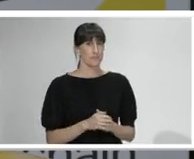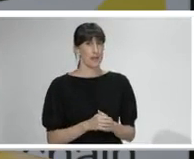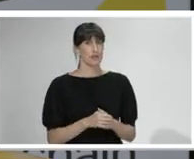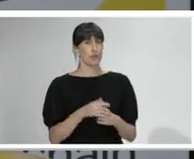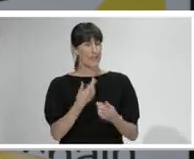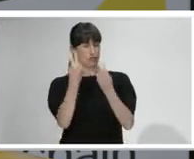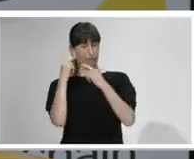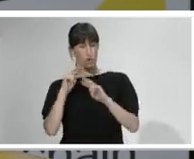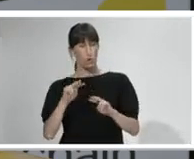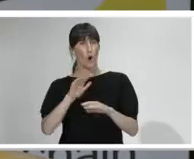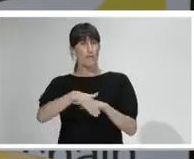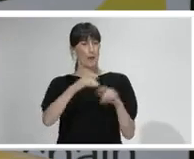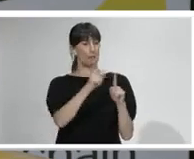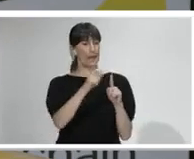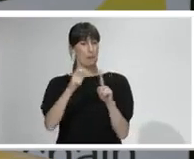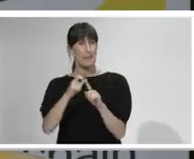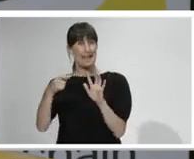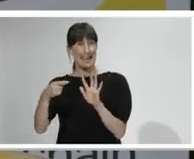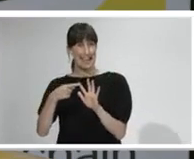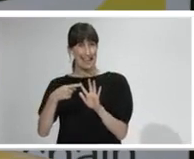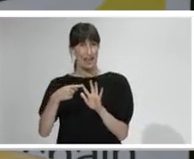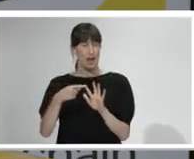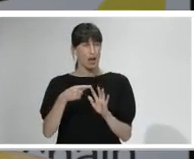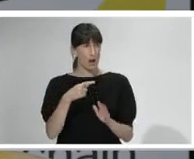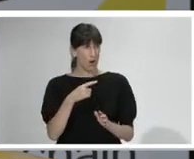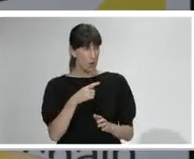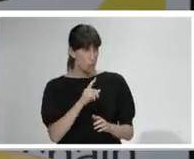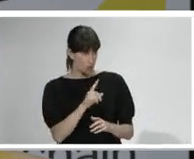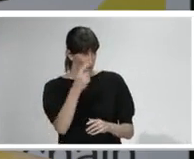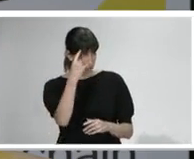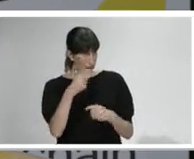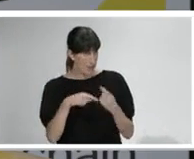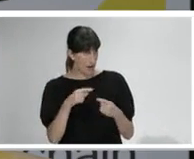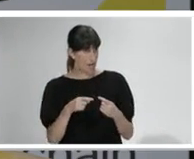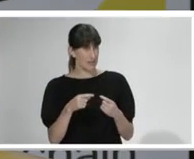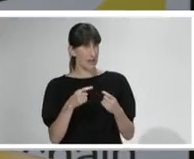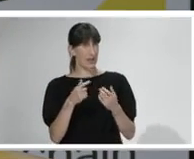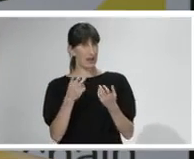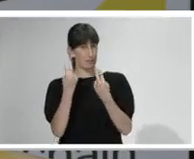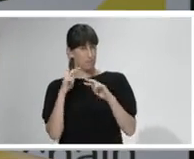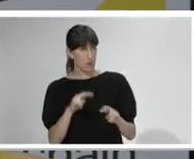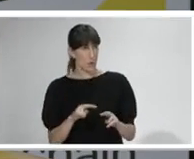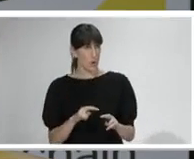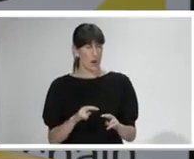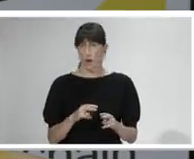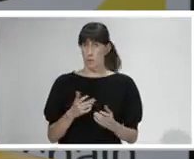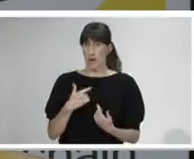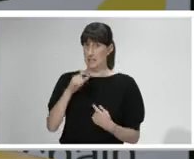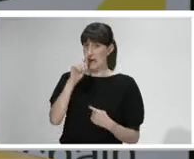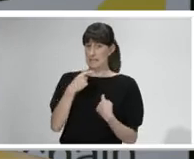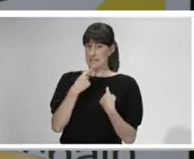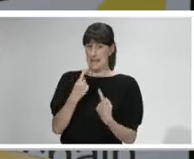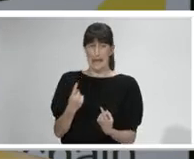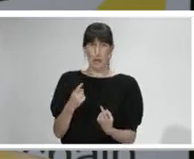PPE? What do you think will come out of that review? Oh, well, I don't want to preempt what the Auditor General will find, but I'm certainly happy to and